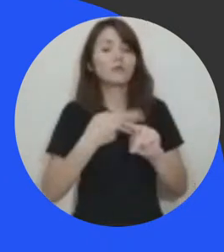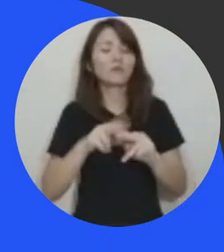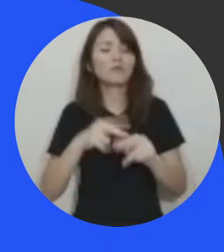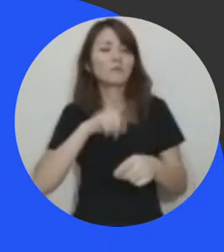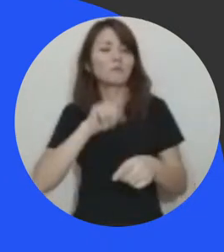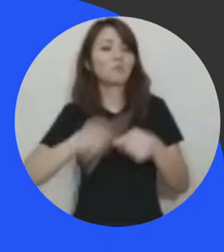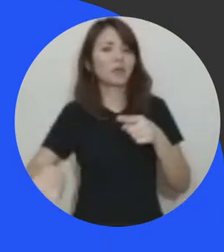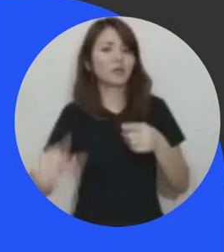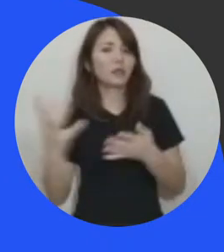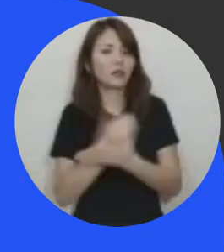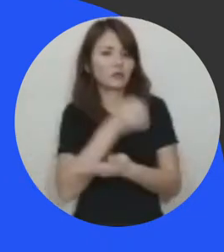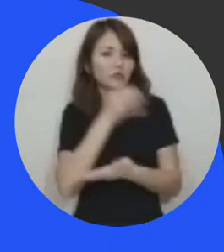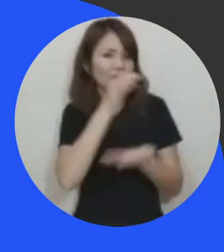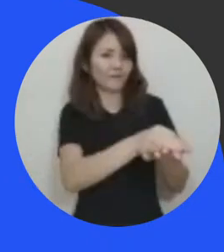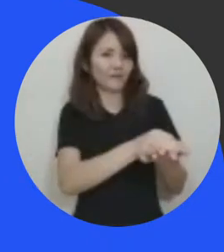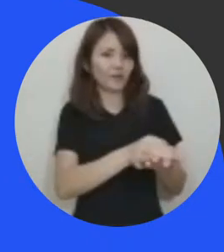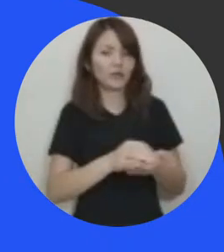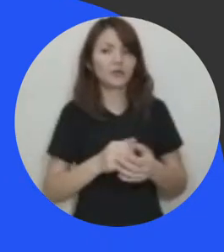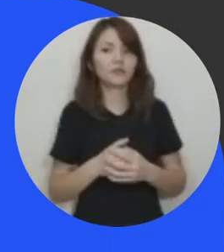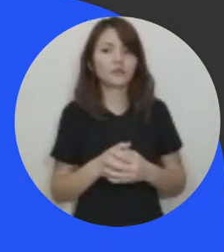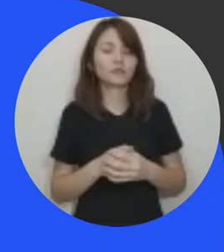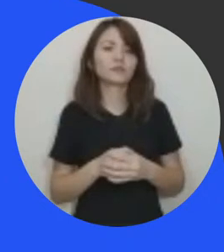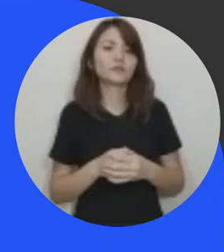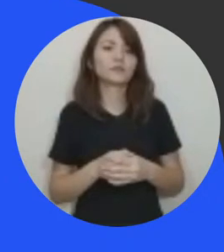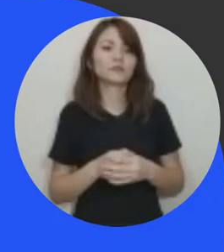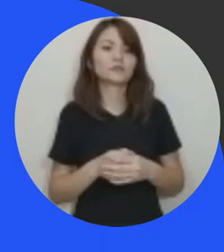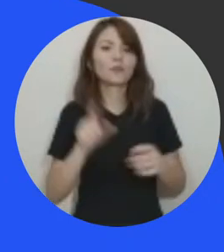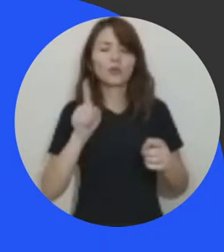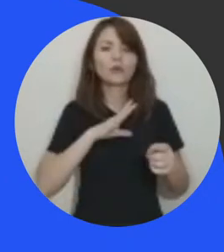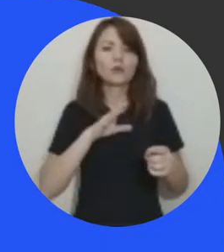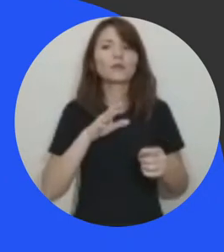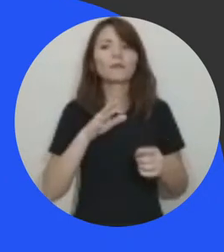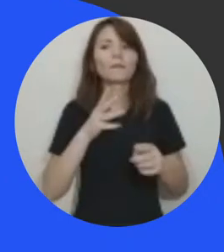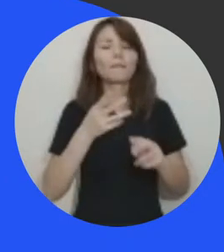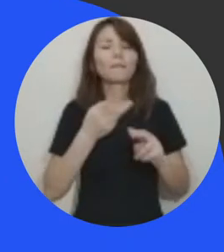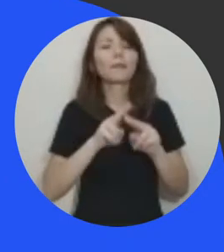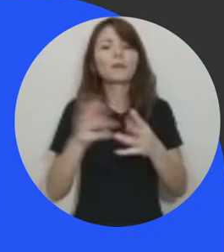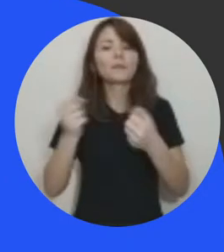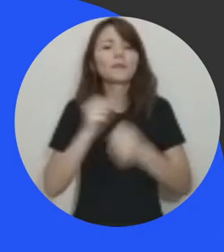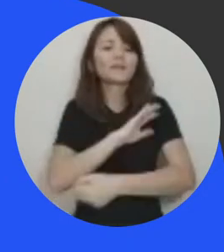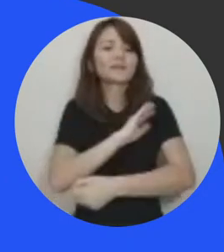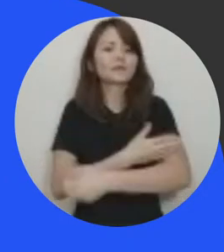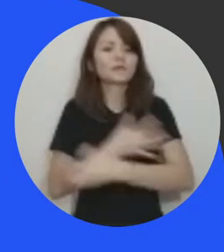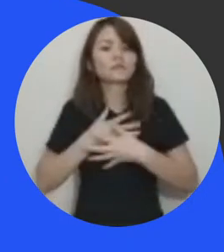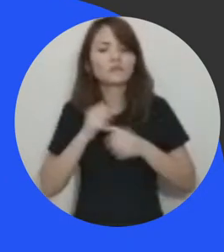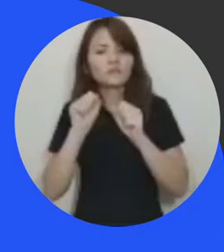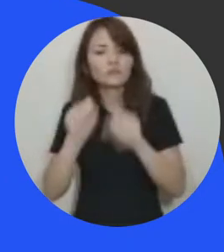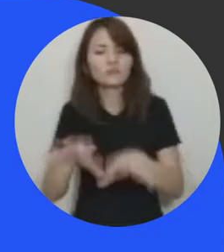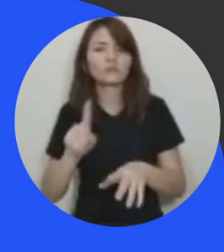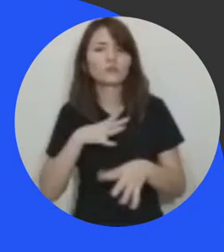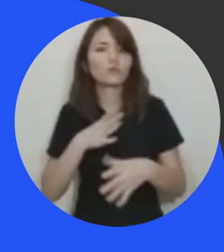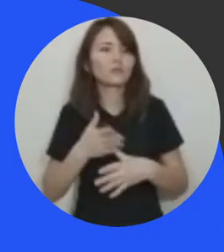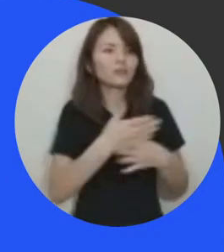retask to support the pandemic response as well as everything else that we do in Wales. So what are we doing? So